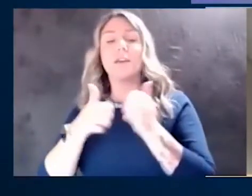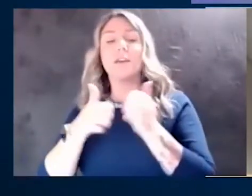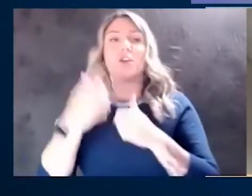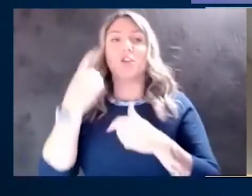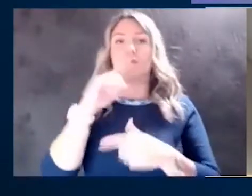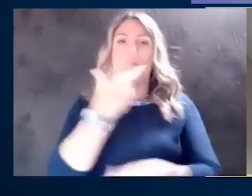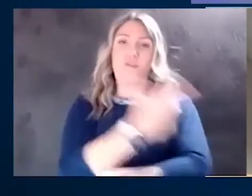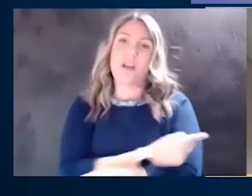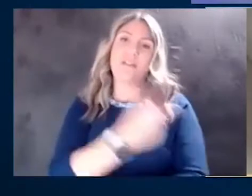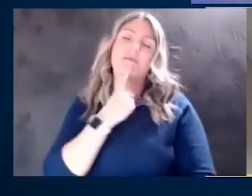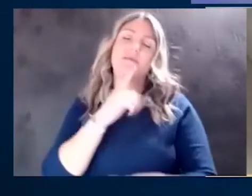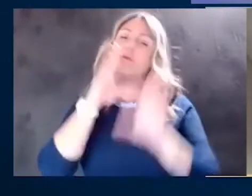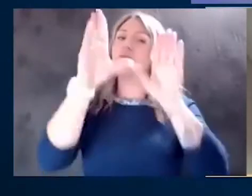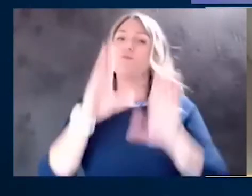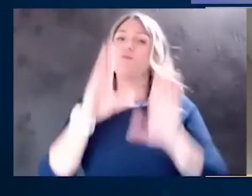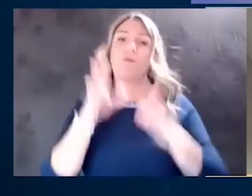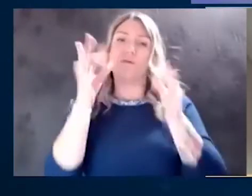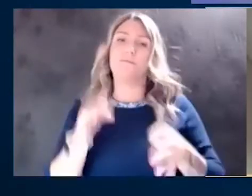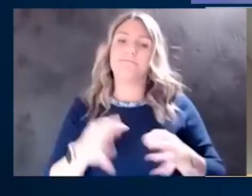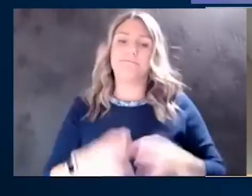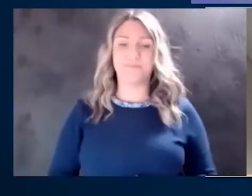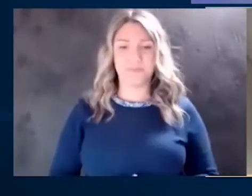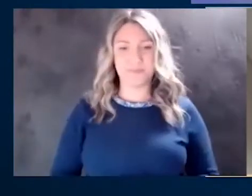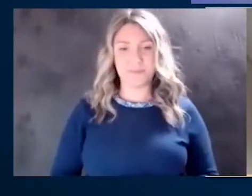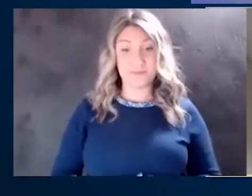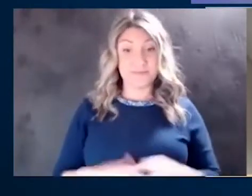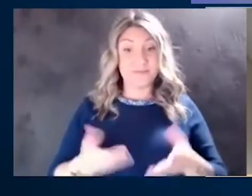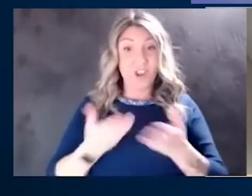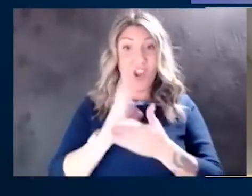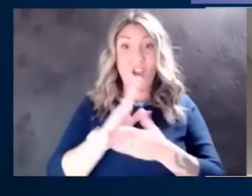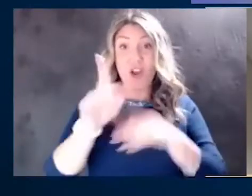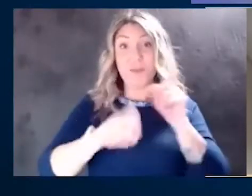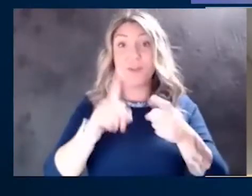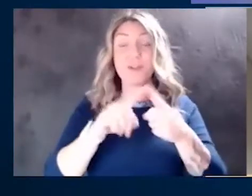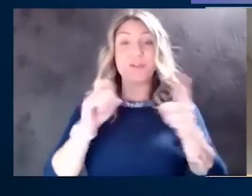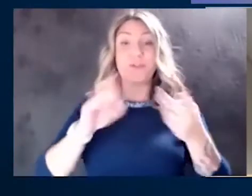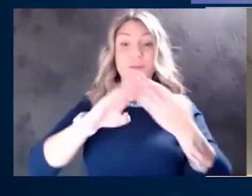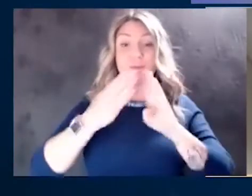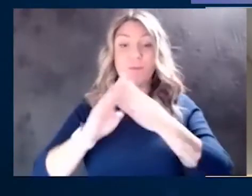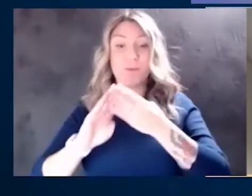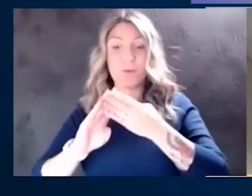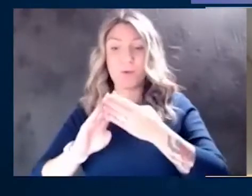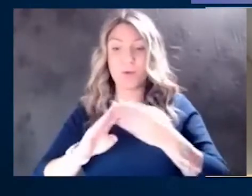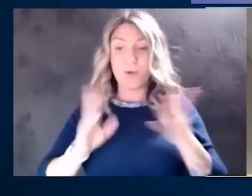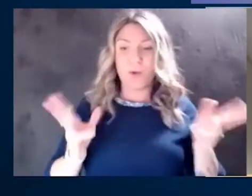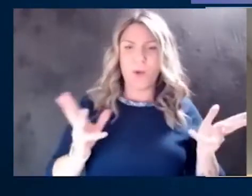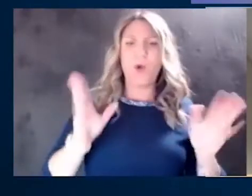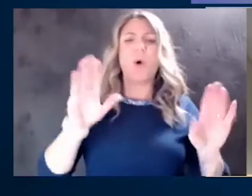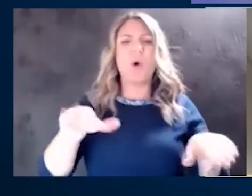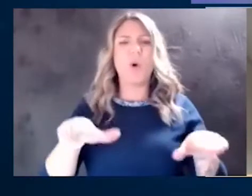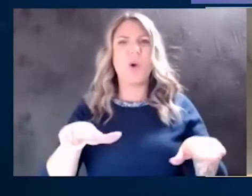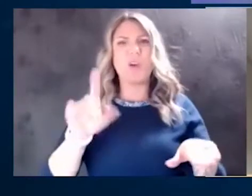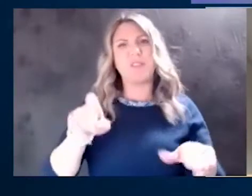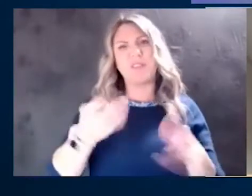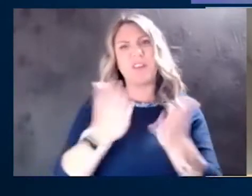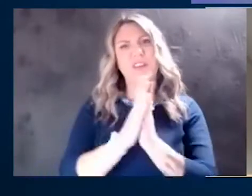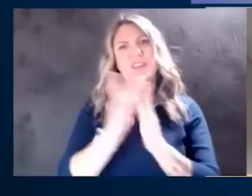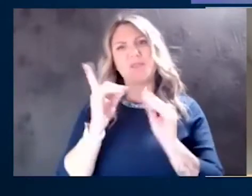outstanding choice. All right, let's see what questions might be out there. We might have, I want to ask you guys one more question.